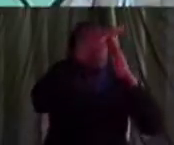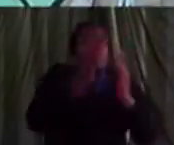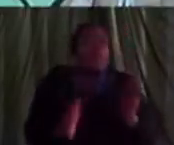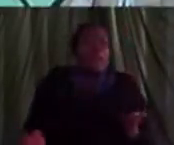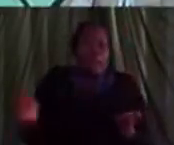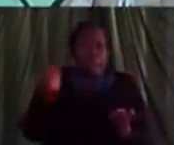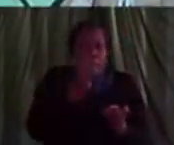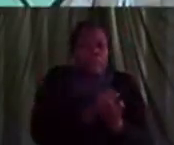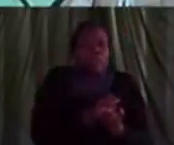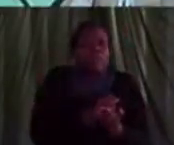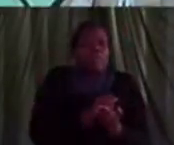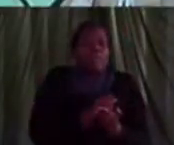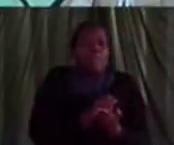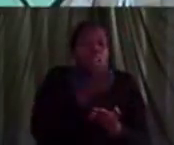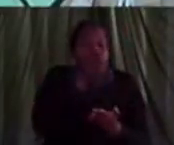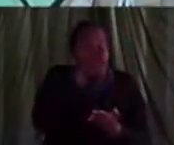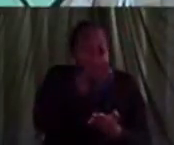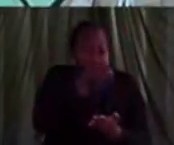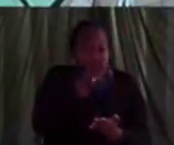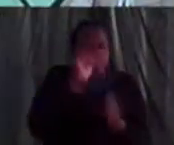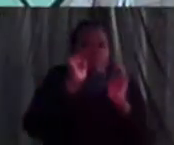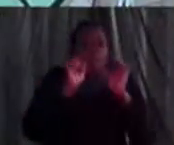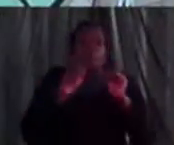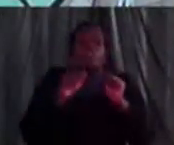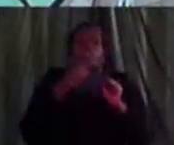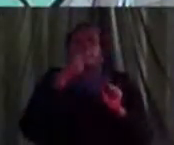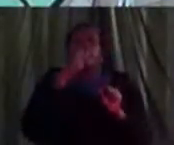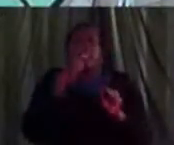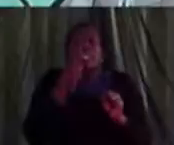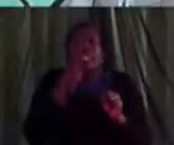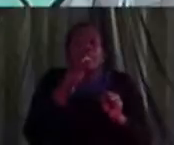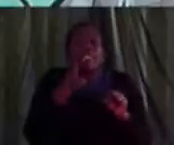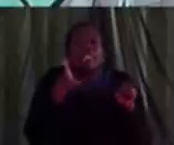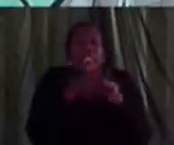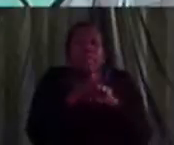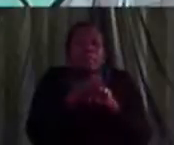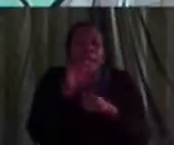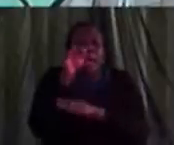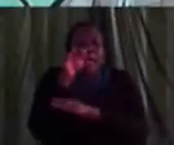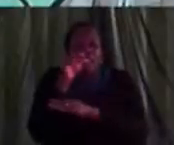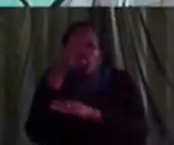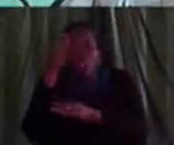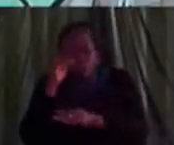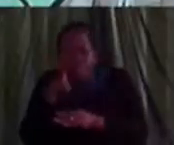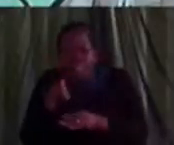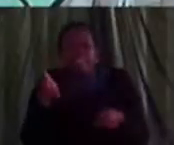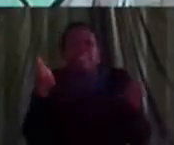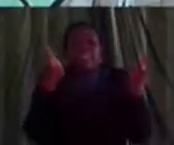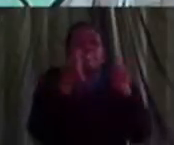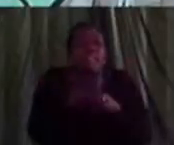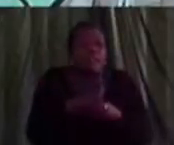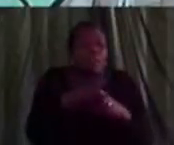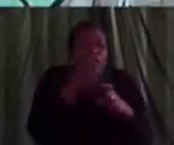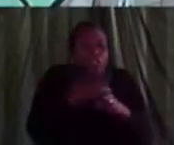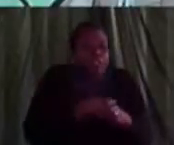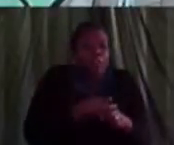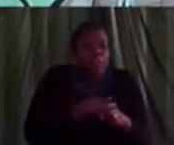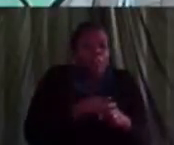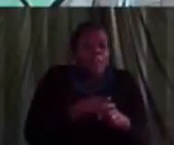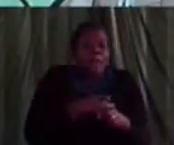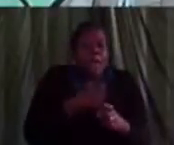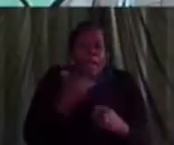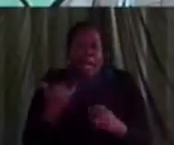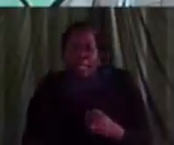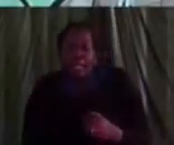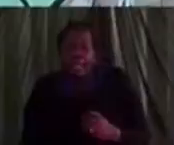would you say that a request of this nature from a senior employee to a junior